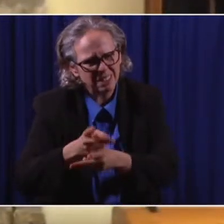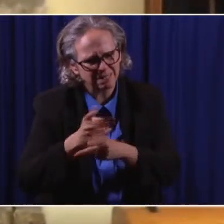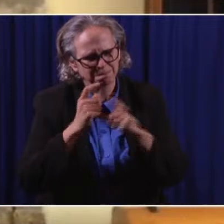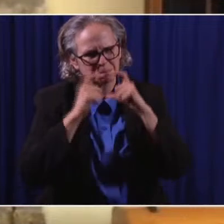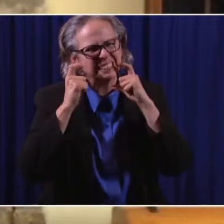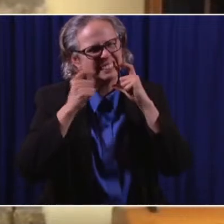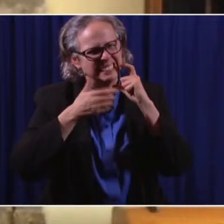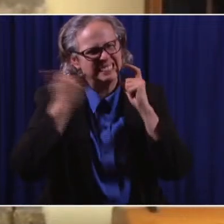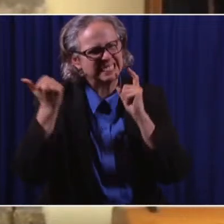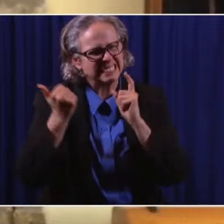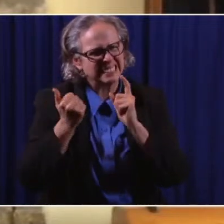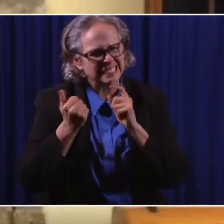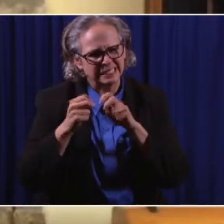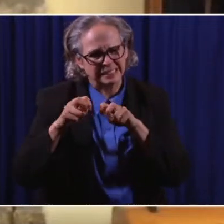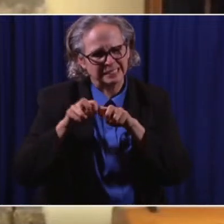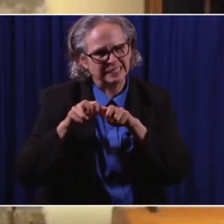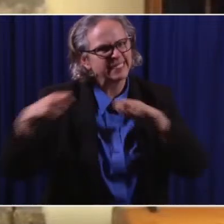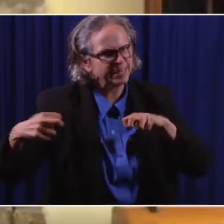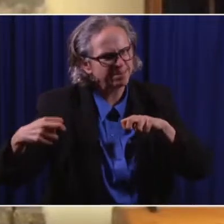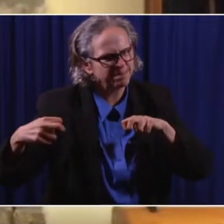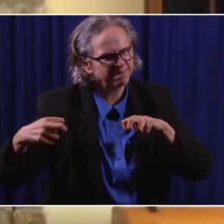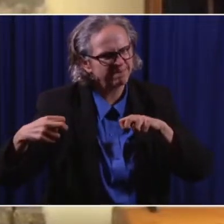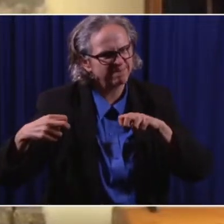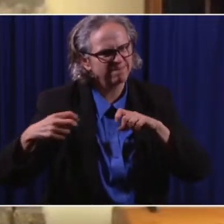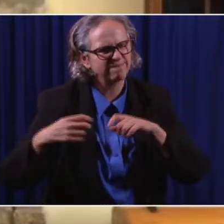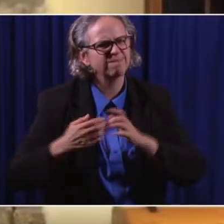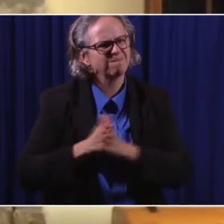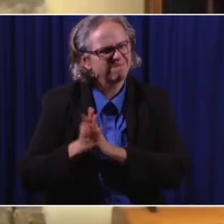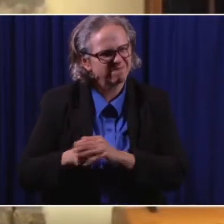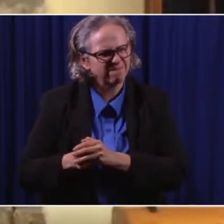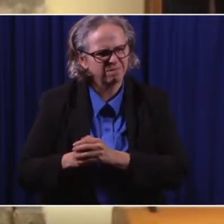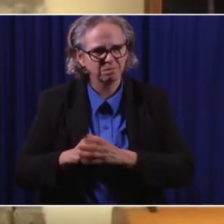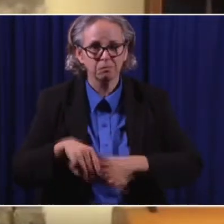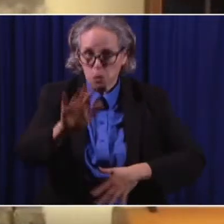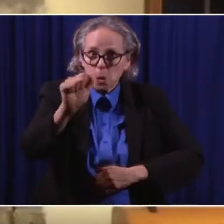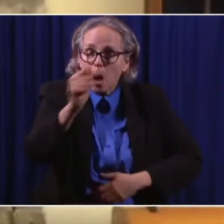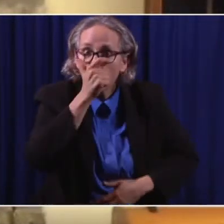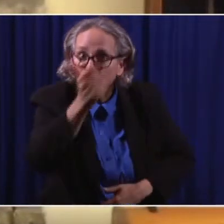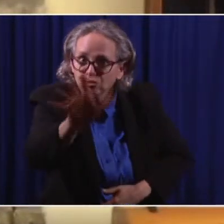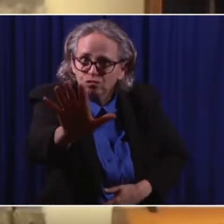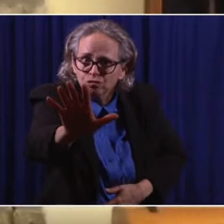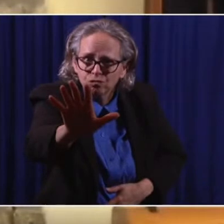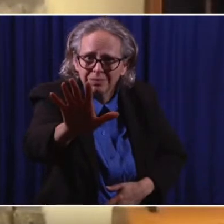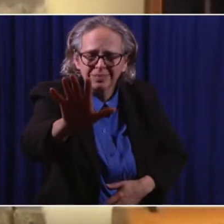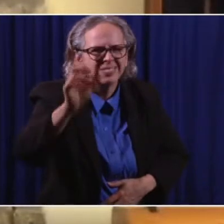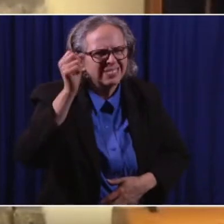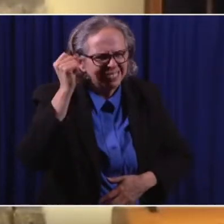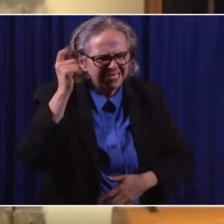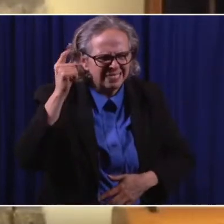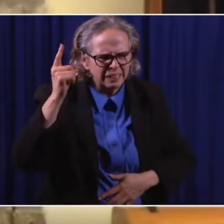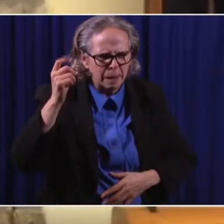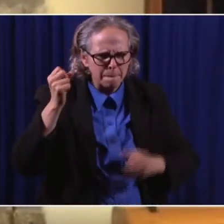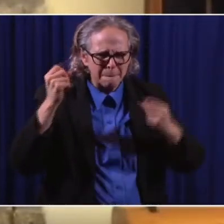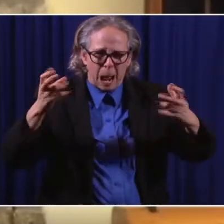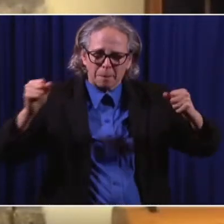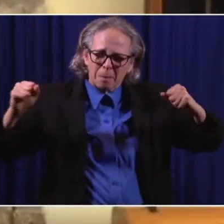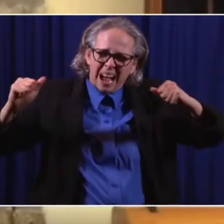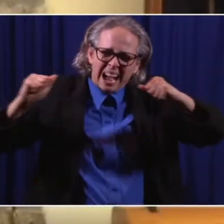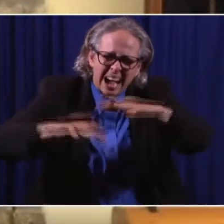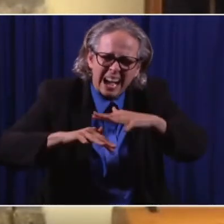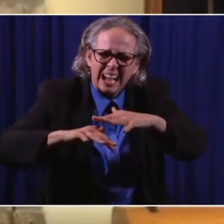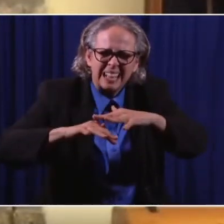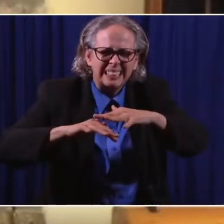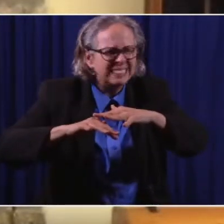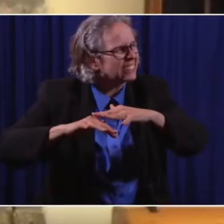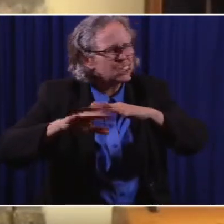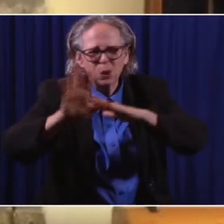You can watch the Buckeyes, but you don't have to watch them with, a large number of people. And if you do feel the necessity